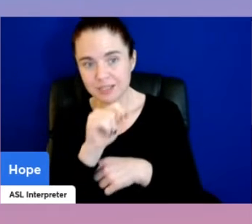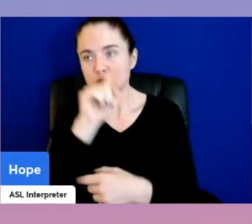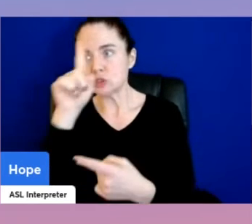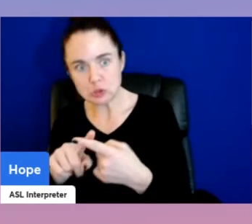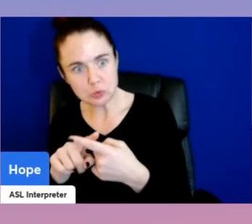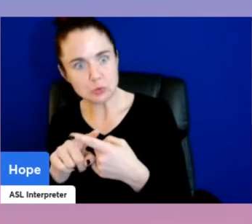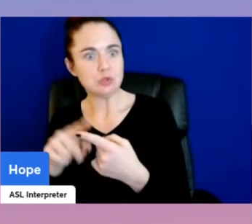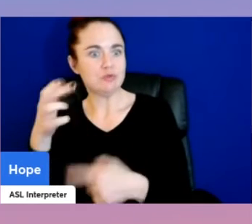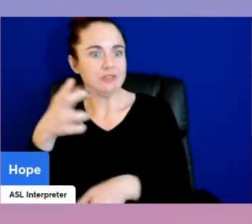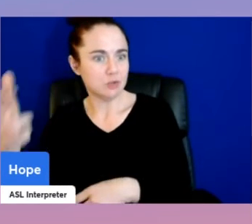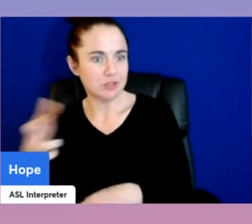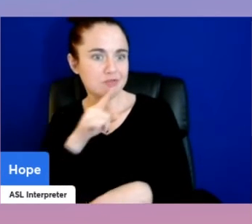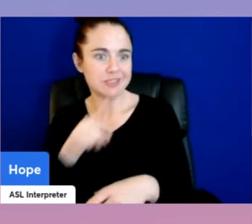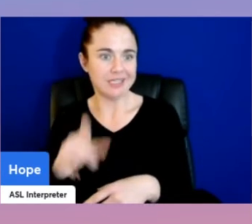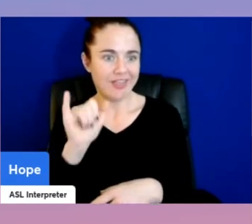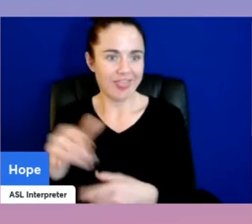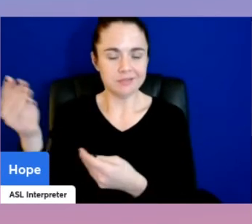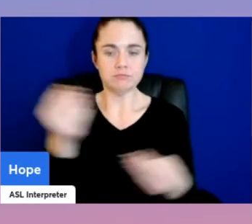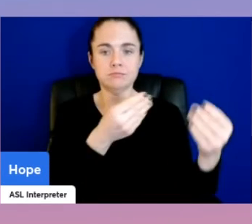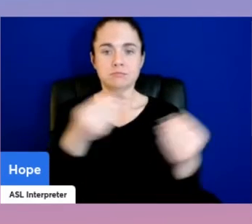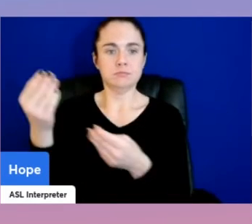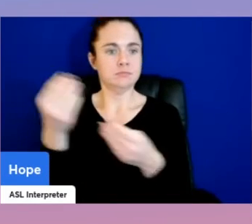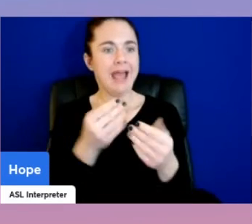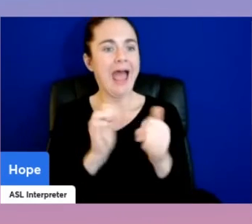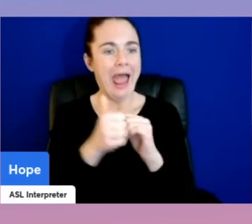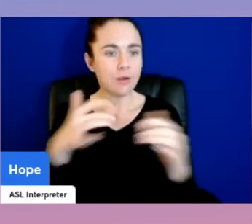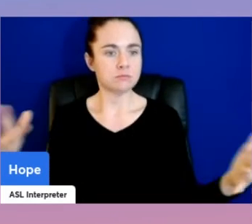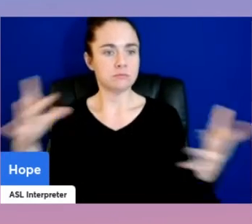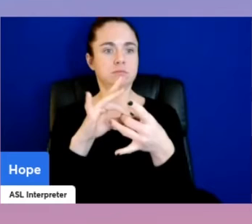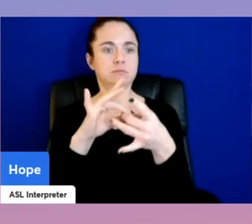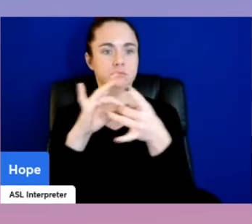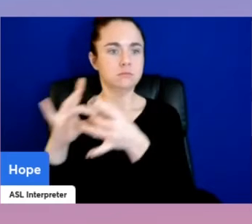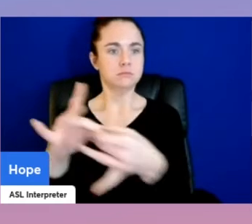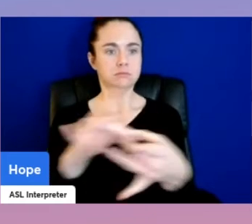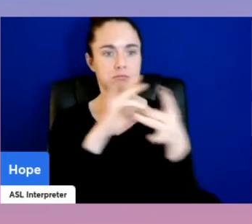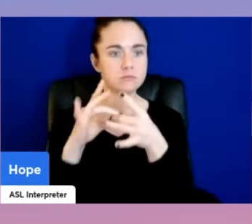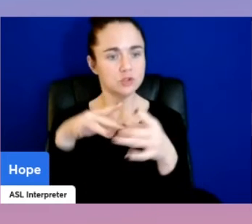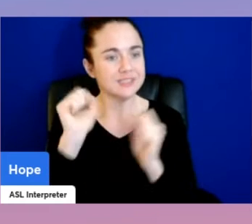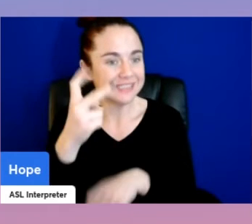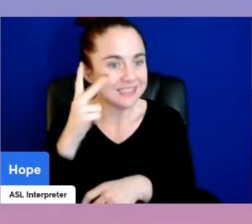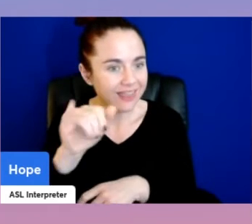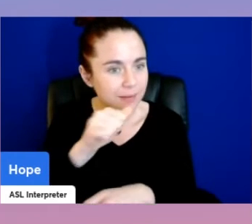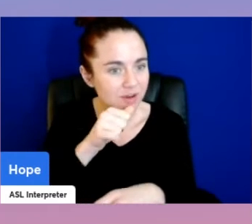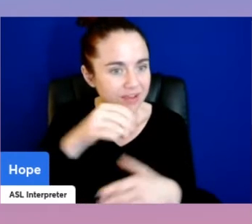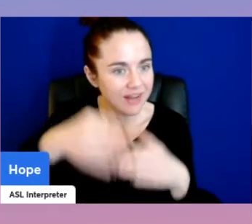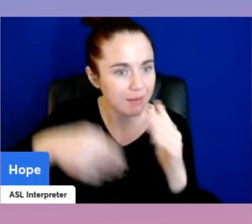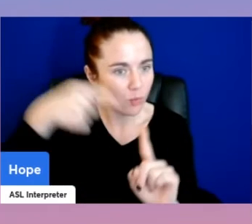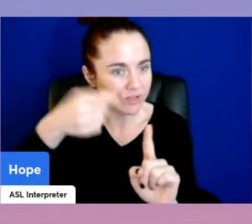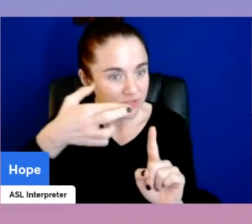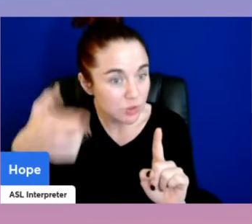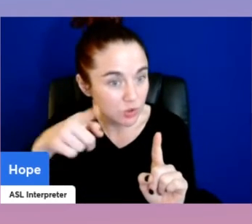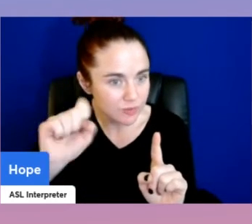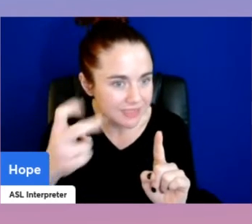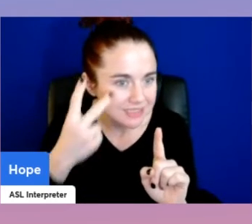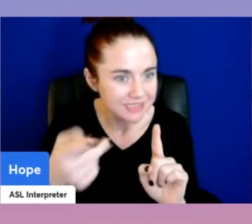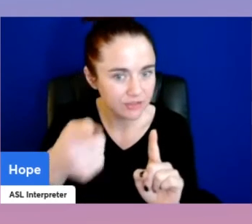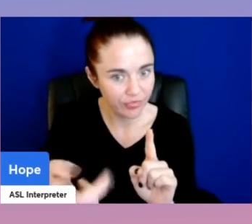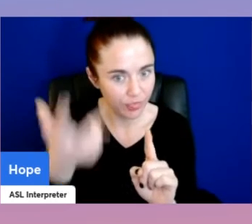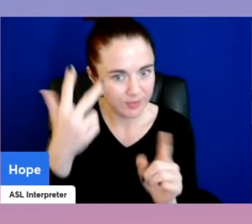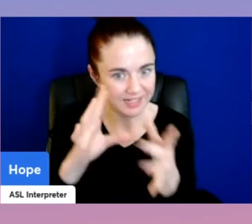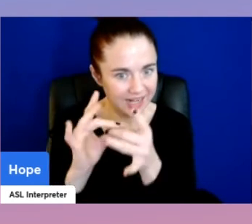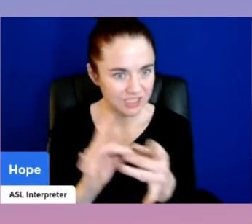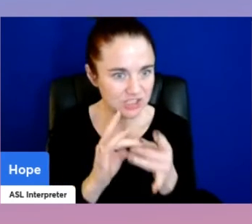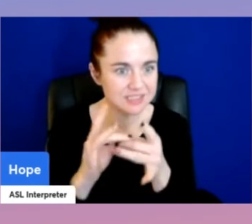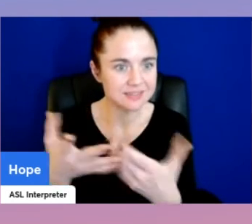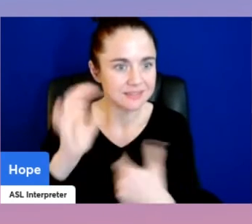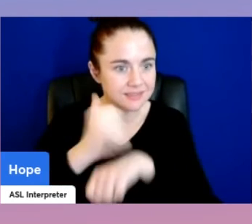the crossroads of this private network connectivity. And you can see on the private endpoint resource, we have those three connections. We